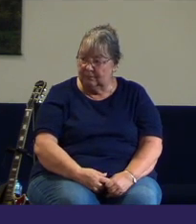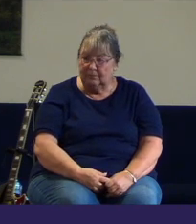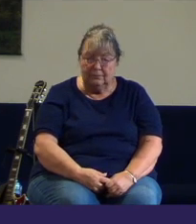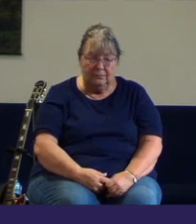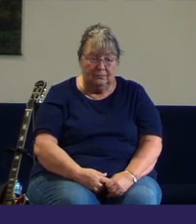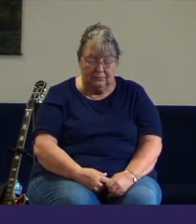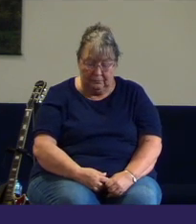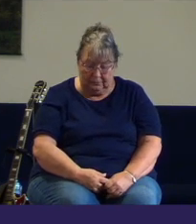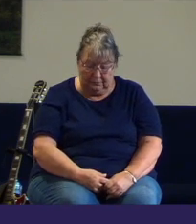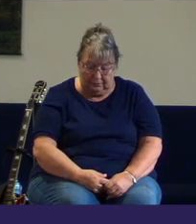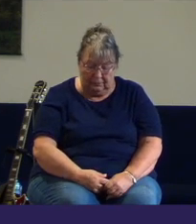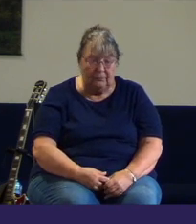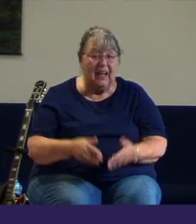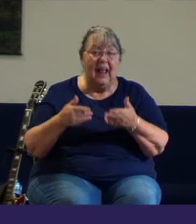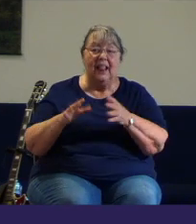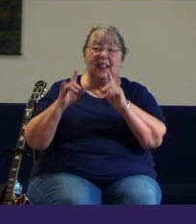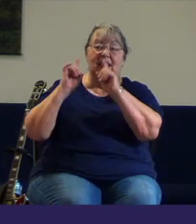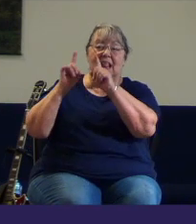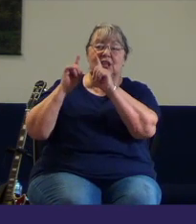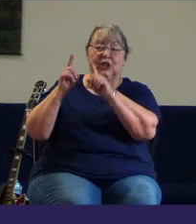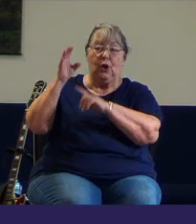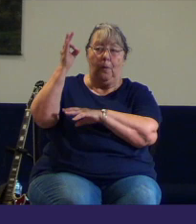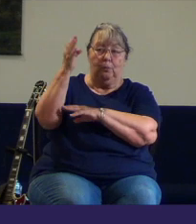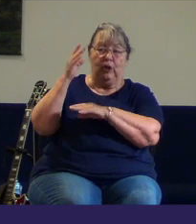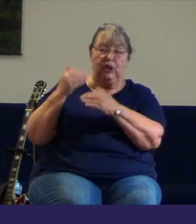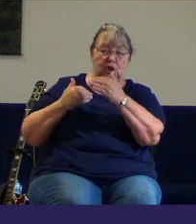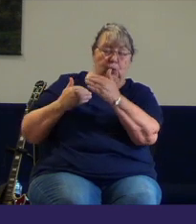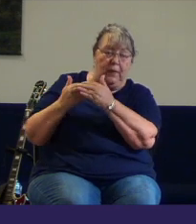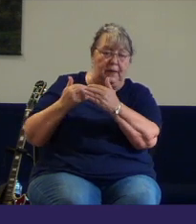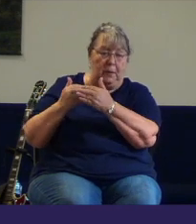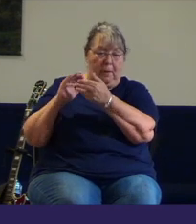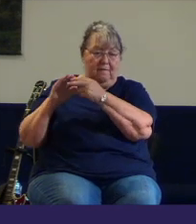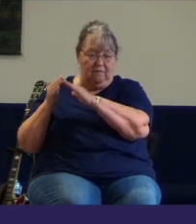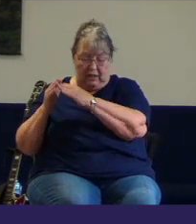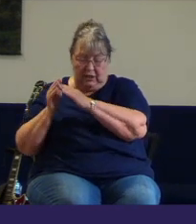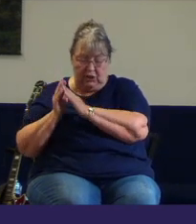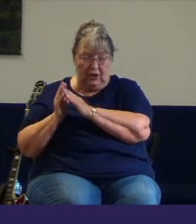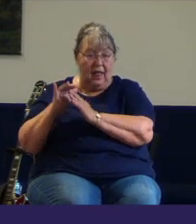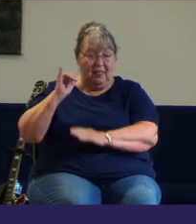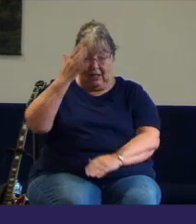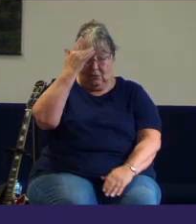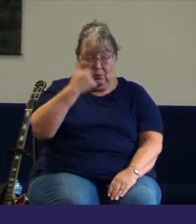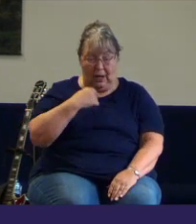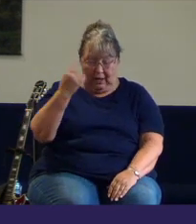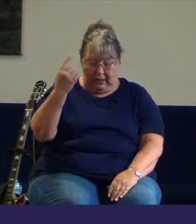This is why. Let's go preach to the nearby villages. This is why I have come.